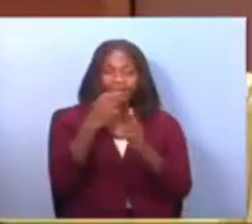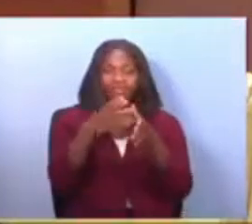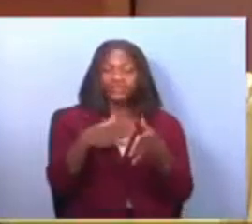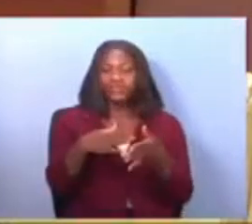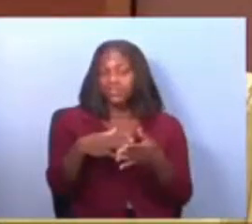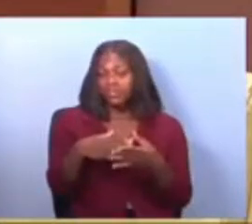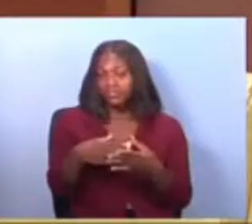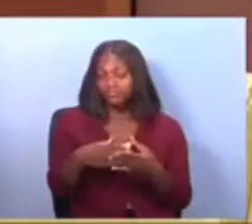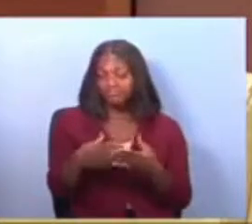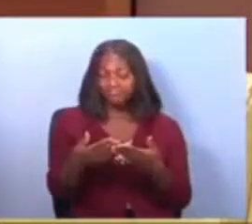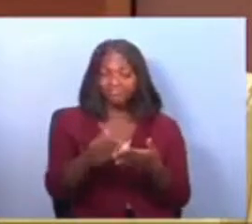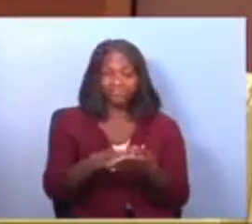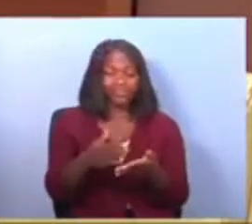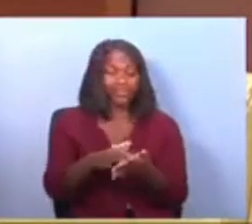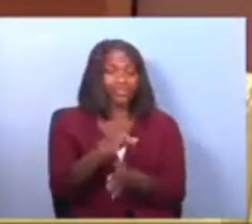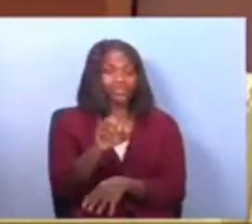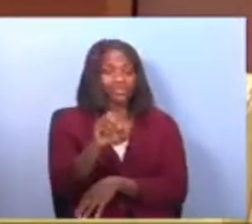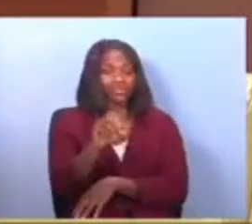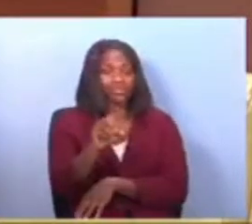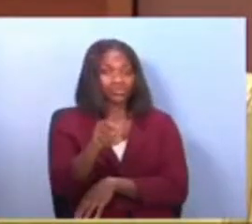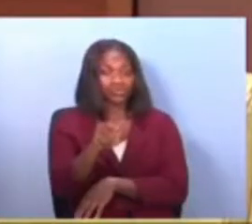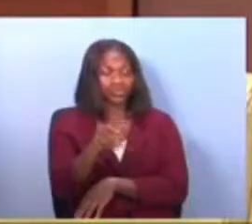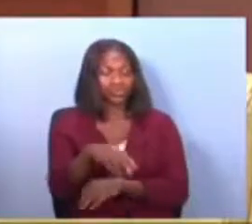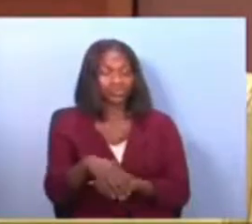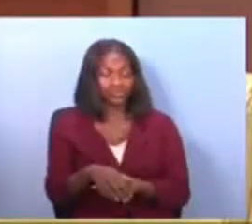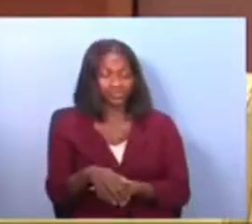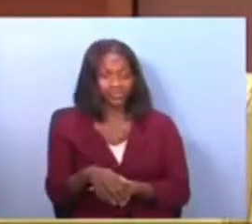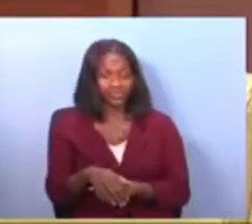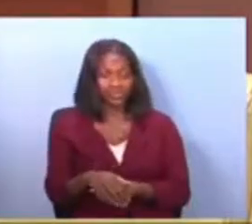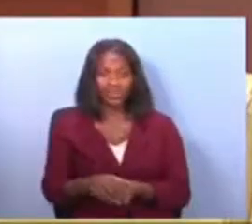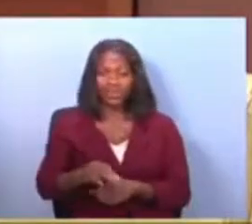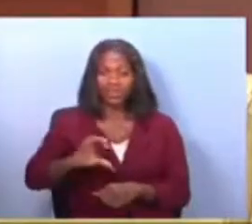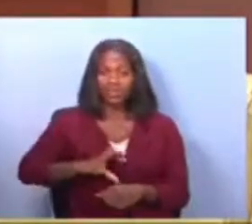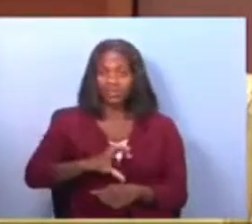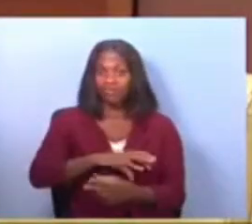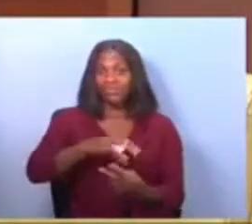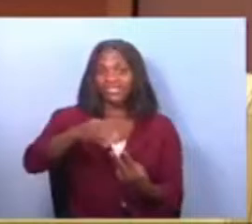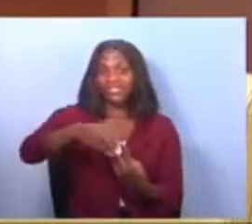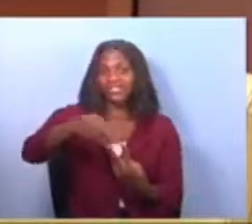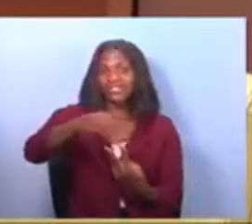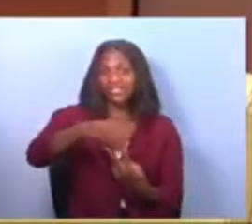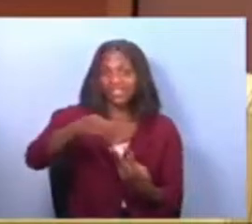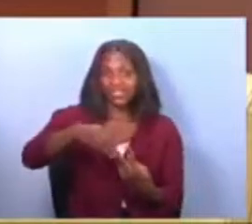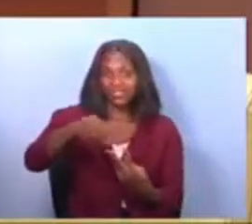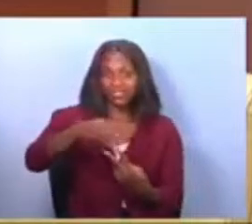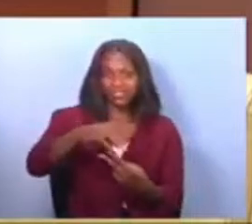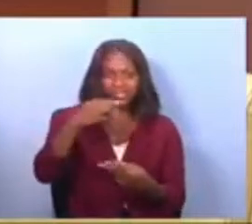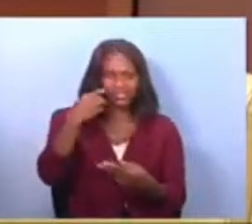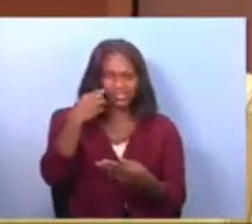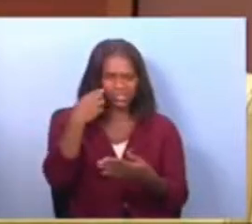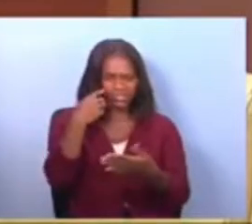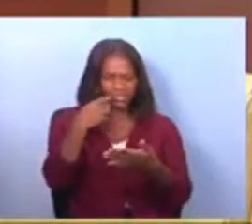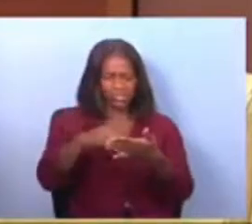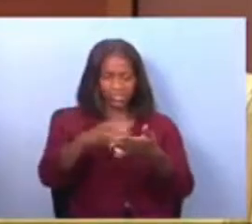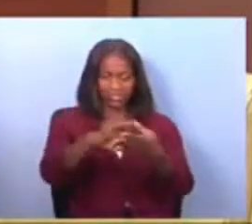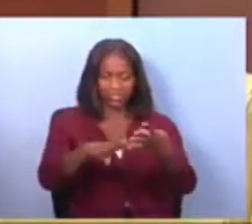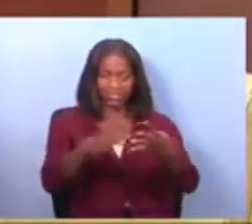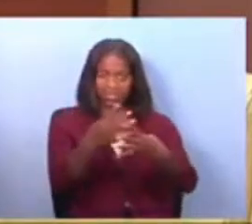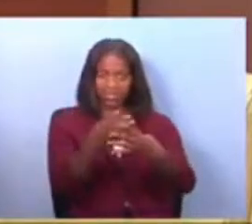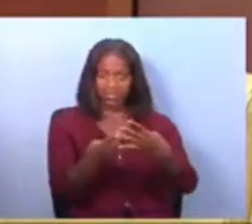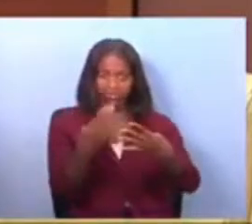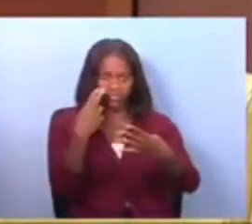10C, selection, committee of selection. If you look at the table, you realize that